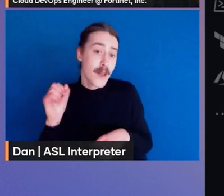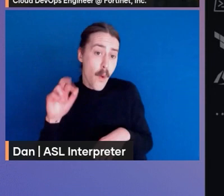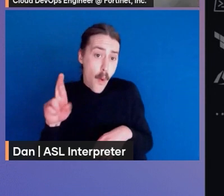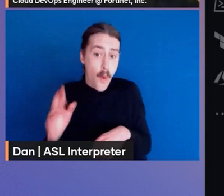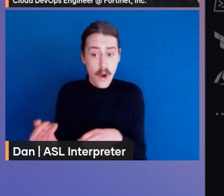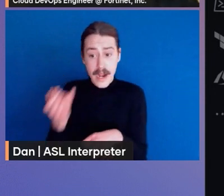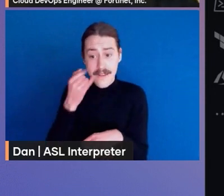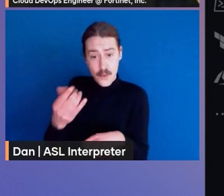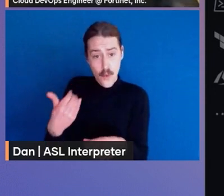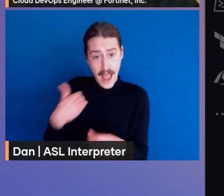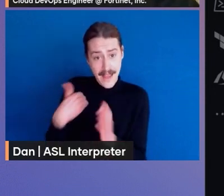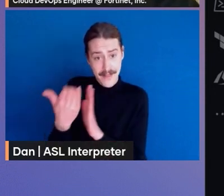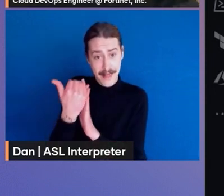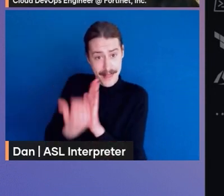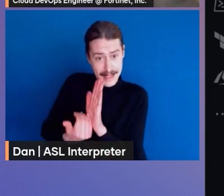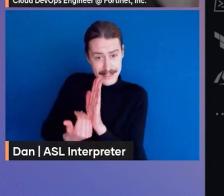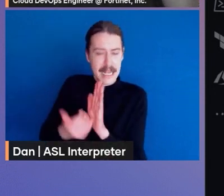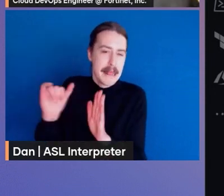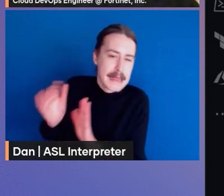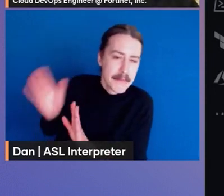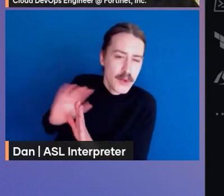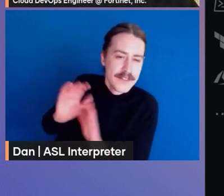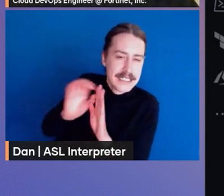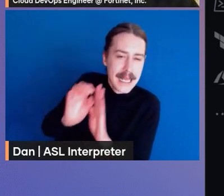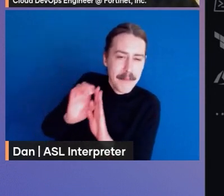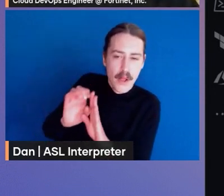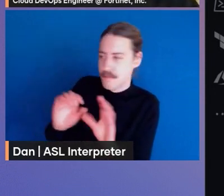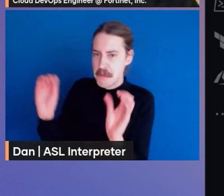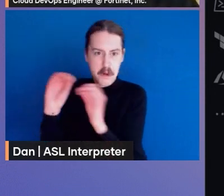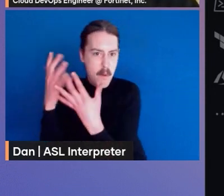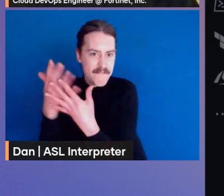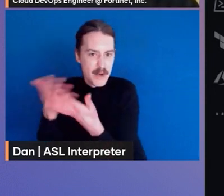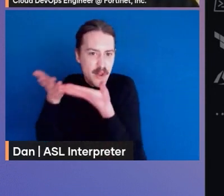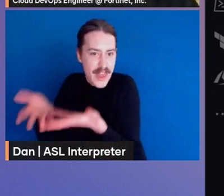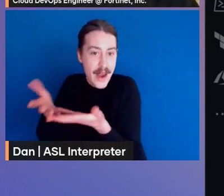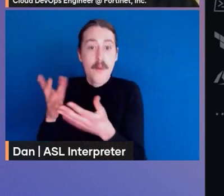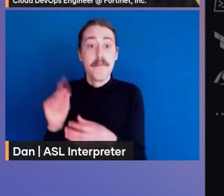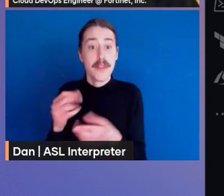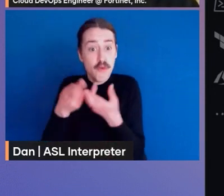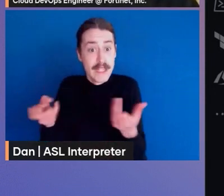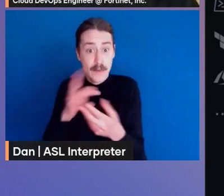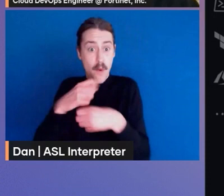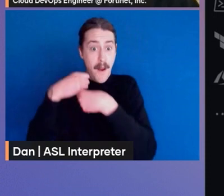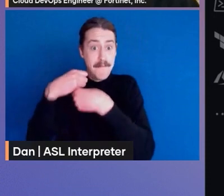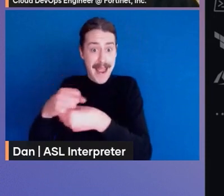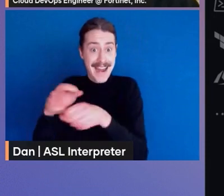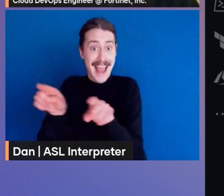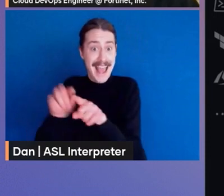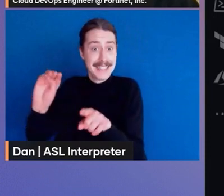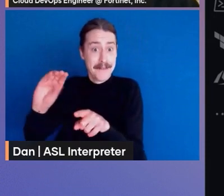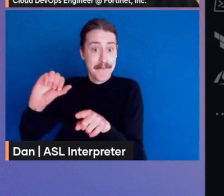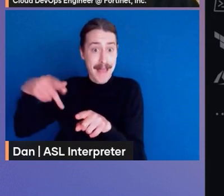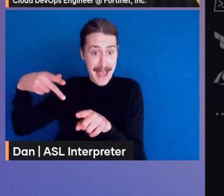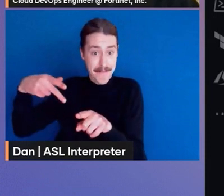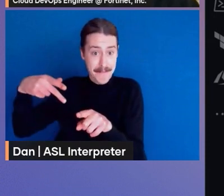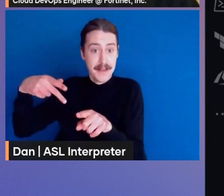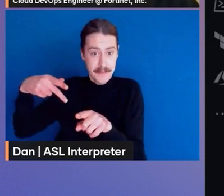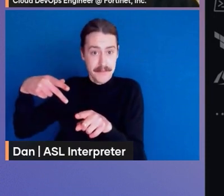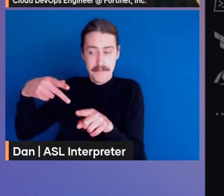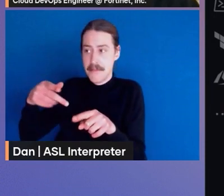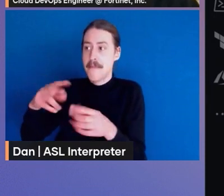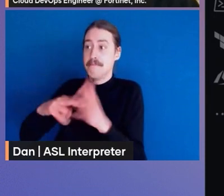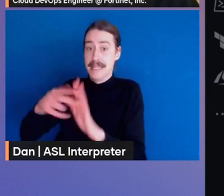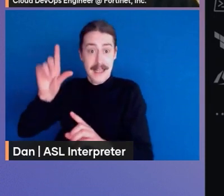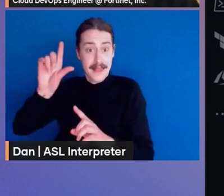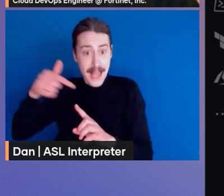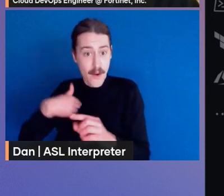like the previous example where it's unfiltered, all the resource groups get created as a map. When I go to create the IP addresses, that's when I can